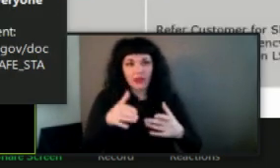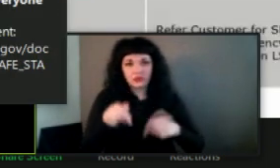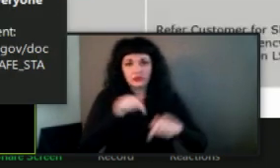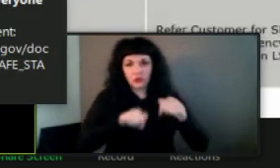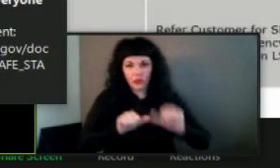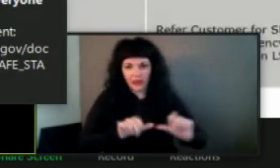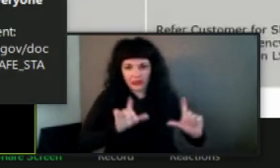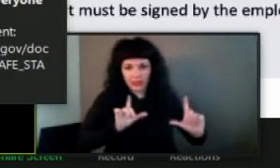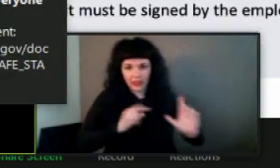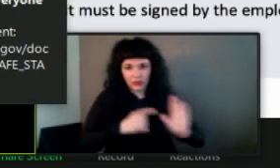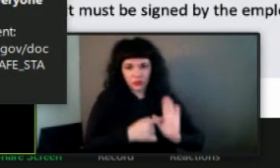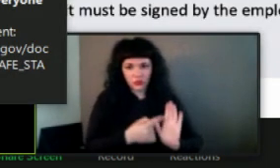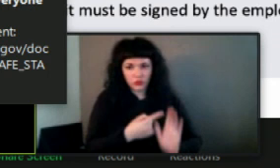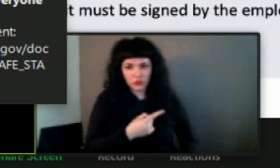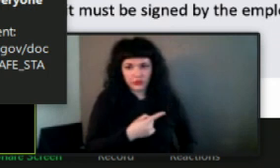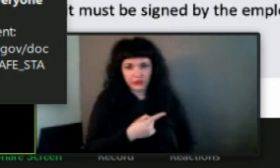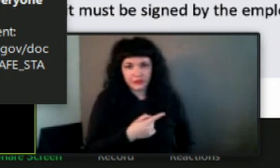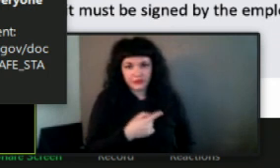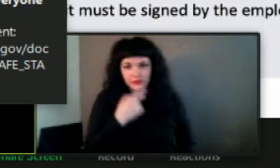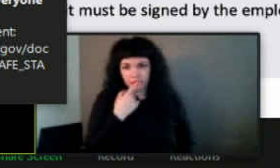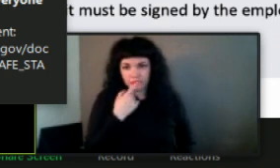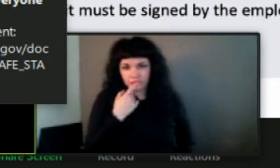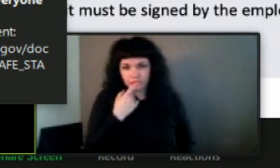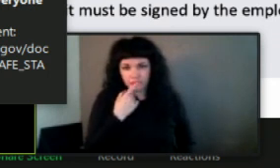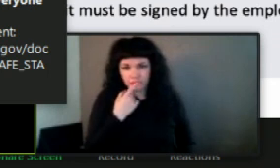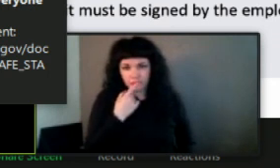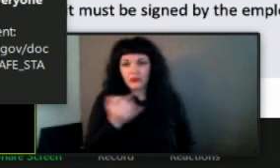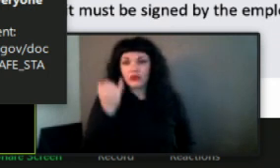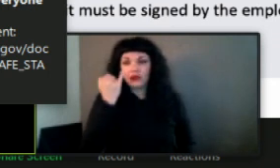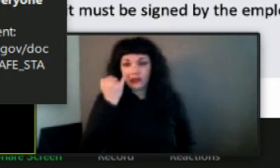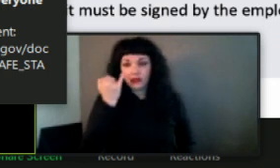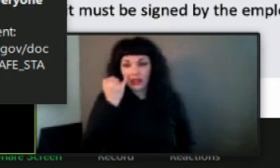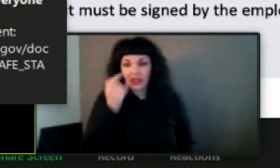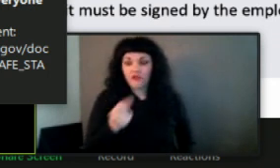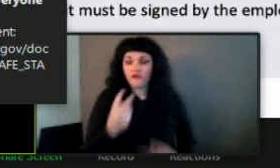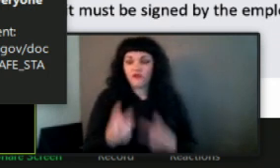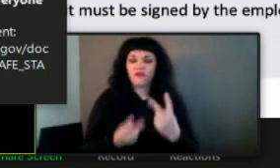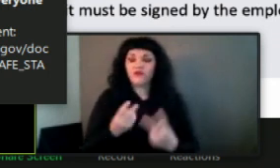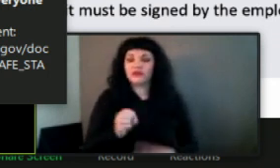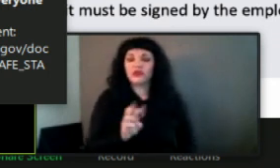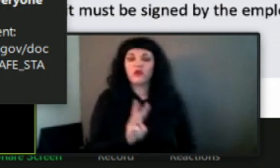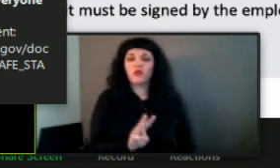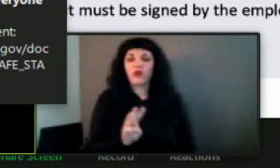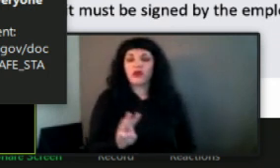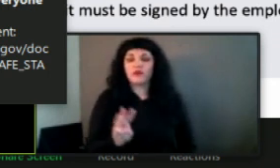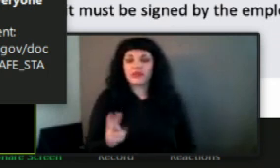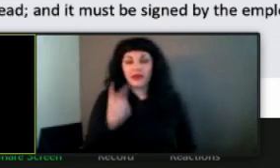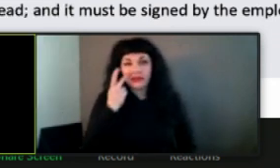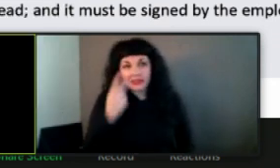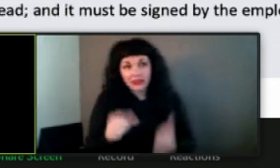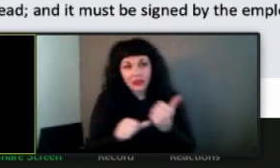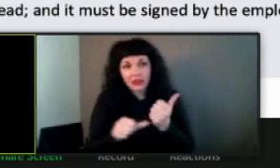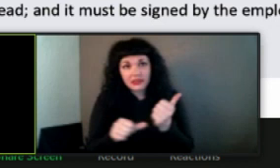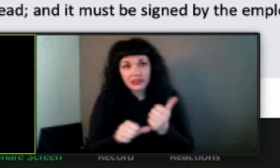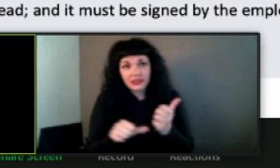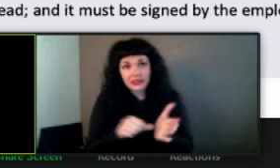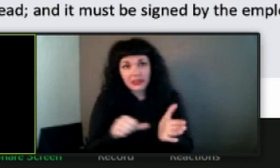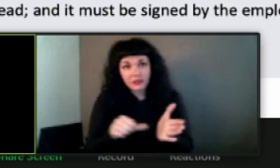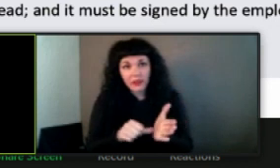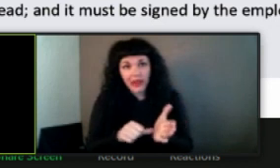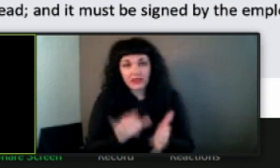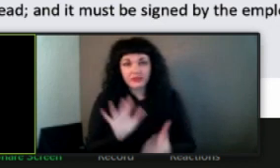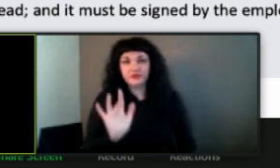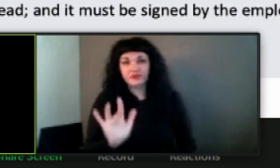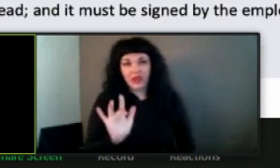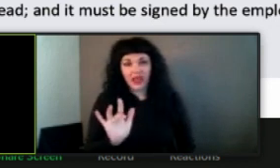not. If they go to our website and they go under our assistance page, there's actually a link that will